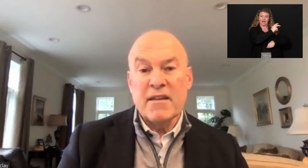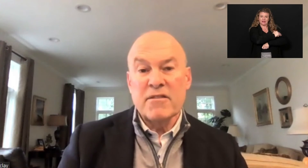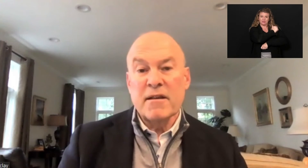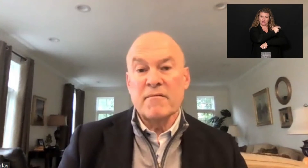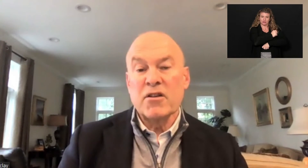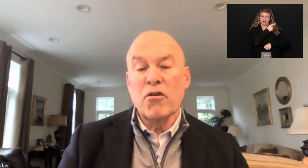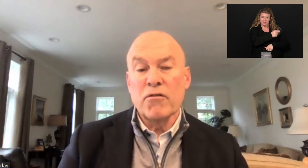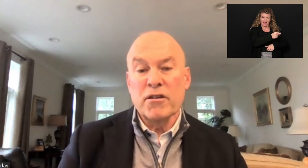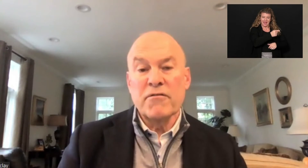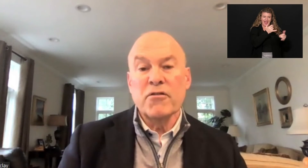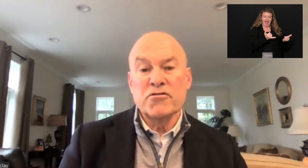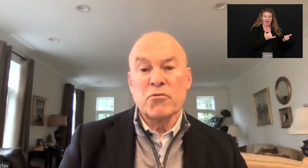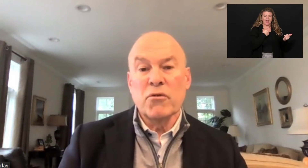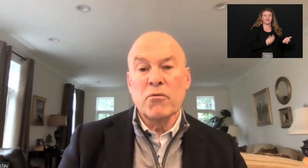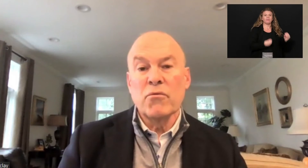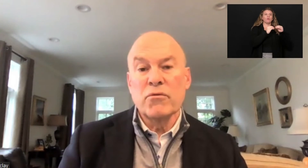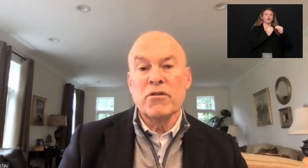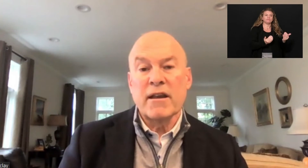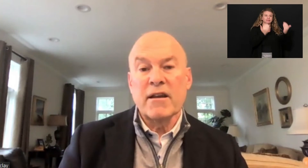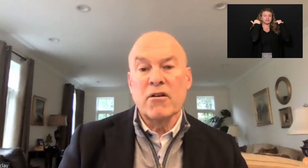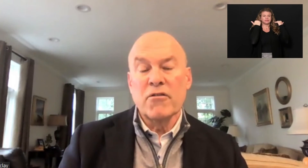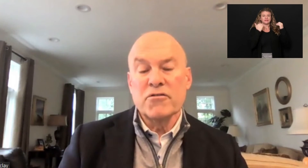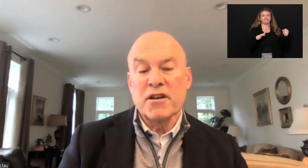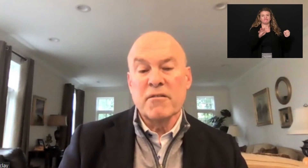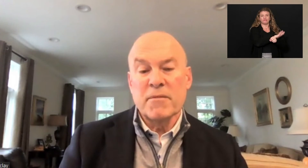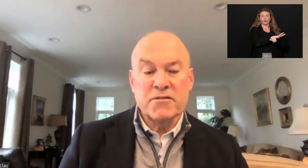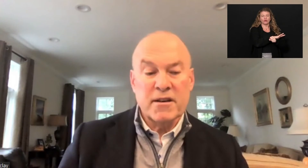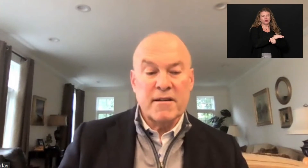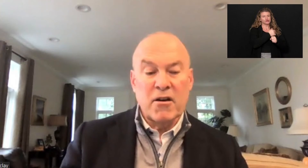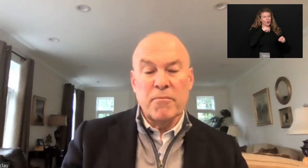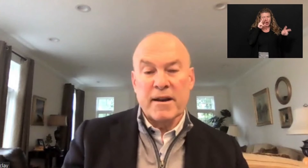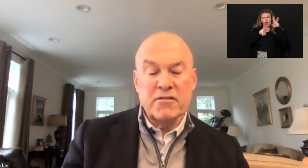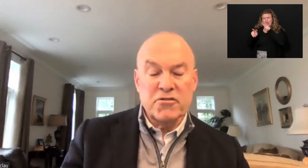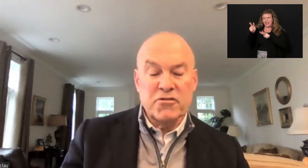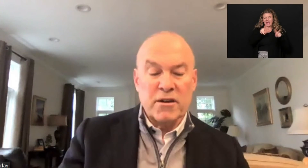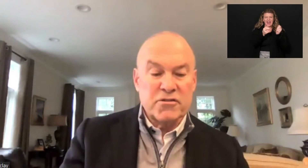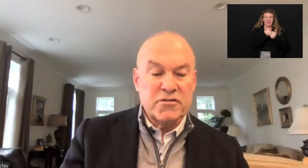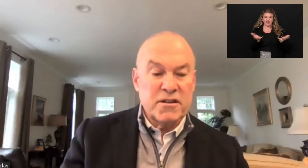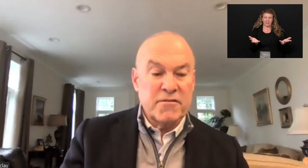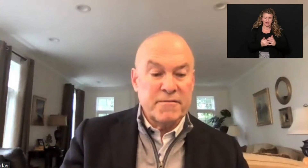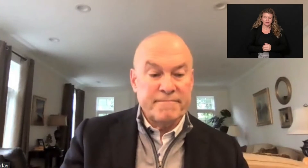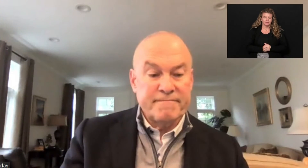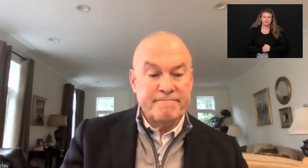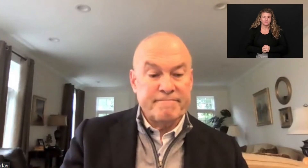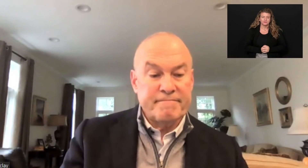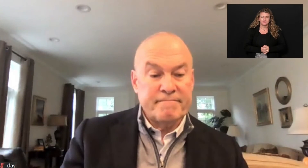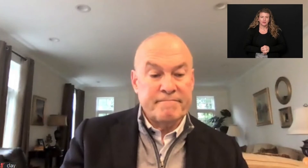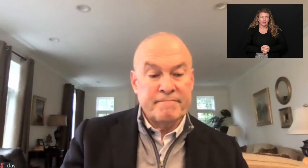because they then get overly full. So we're looking at all those elements. I hope that answered your question, Steve.